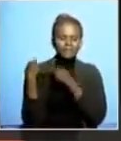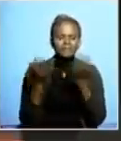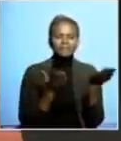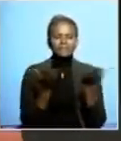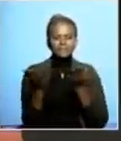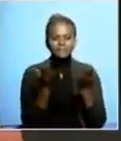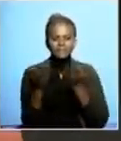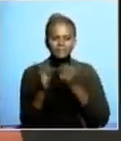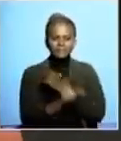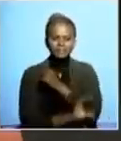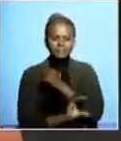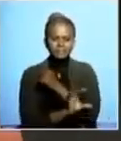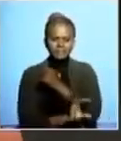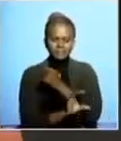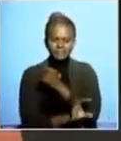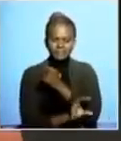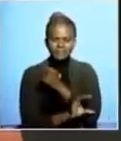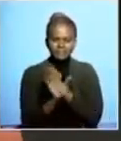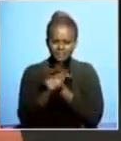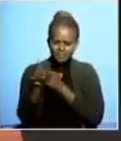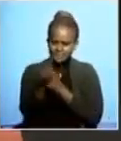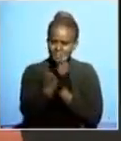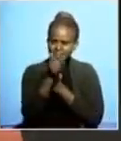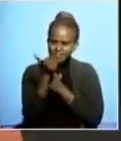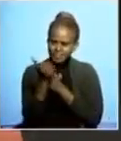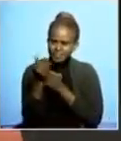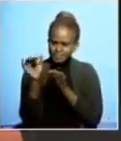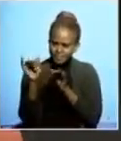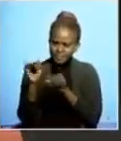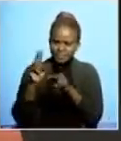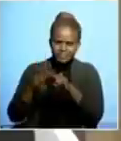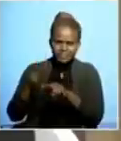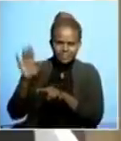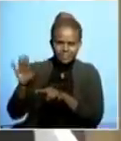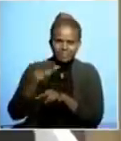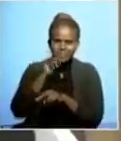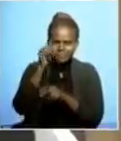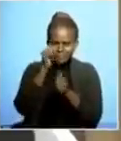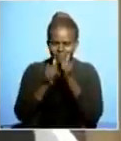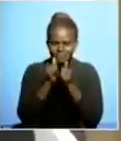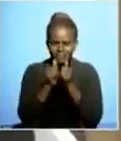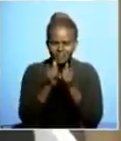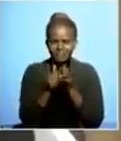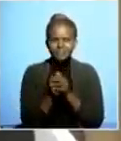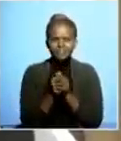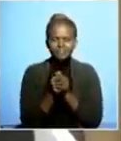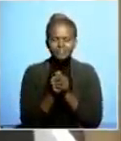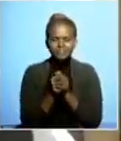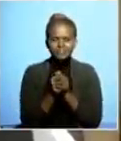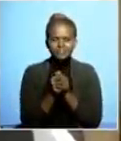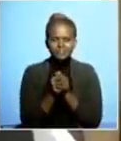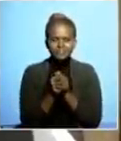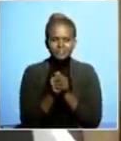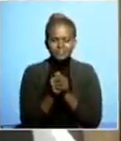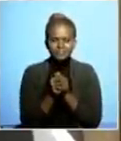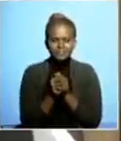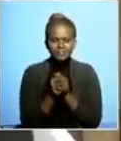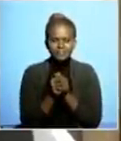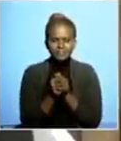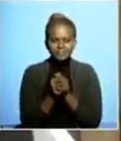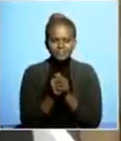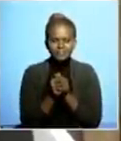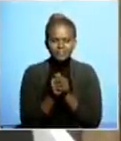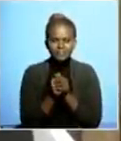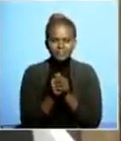country. And you sit there not just because you are